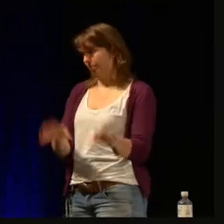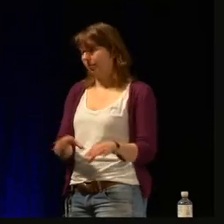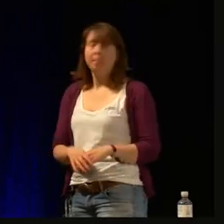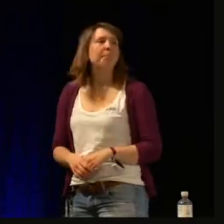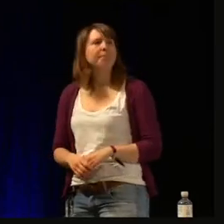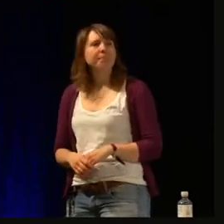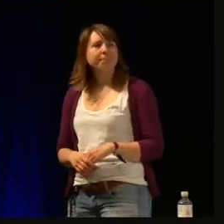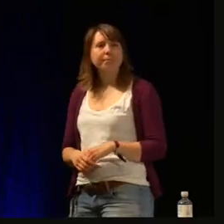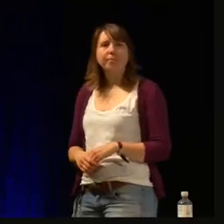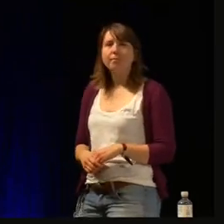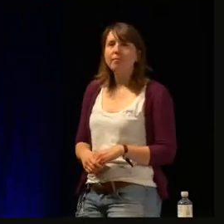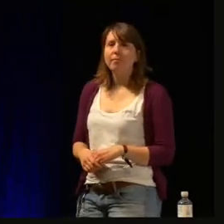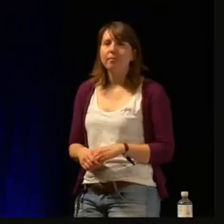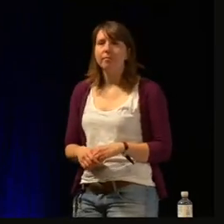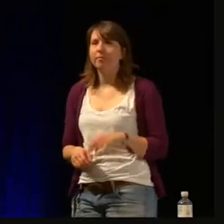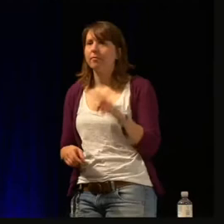makes predictions.